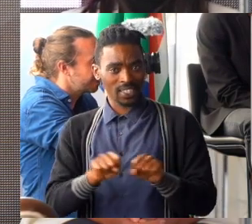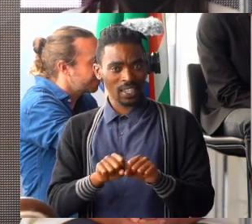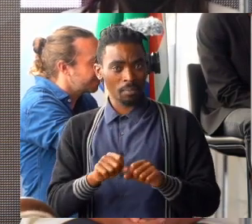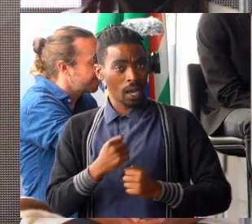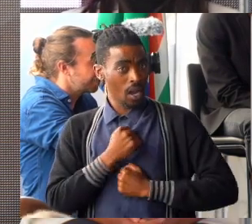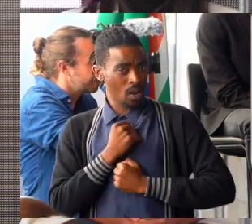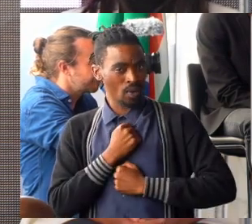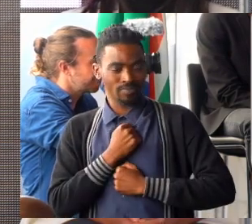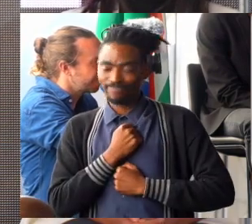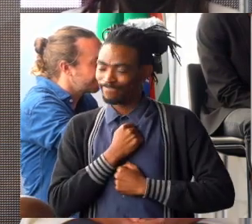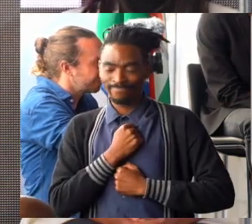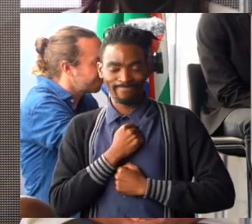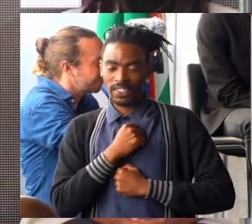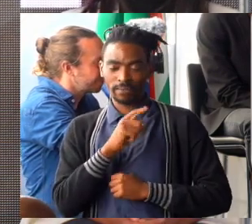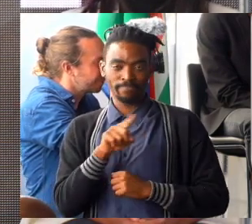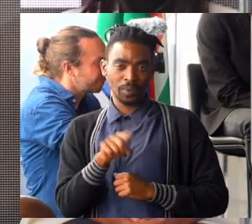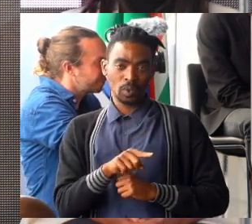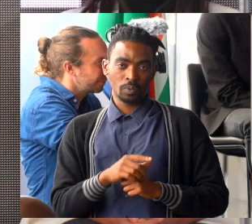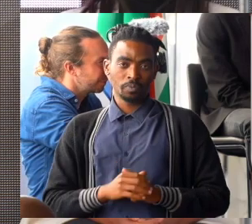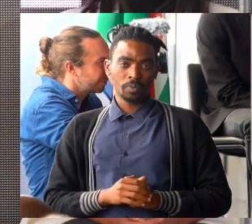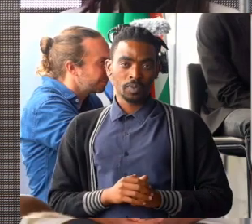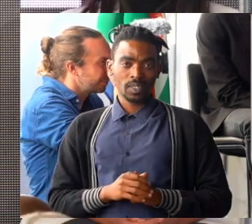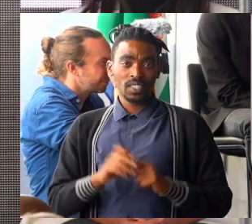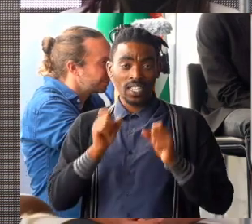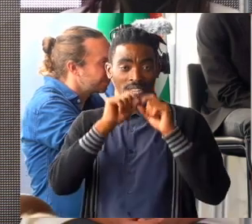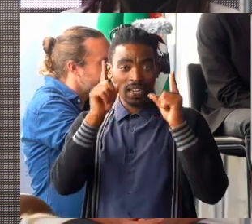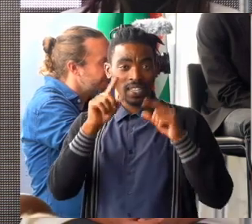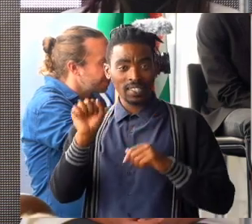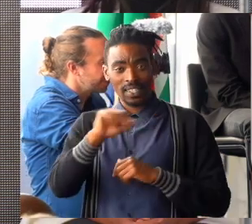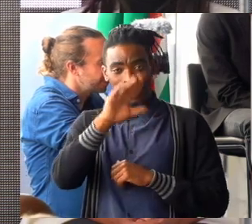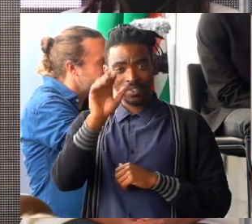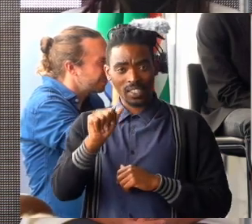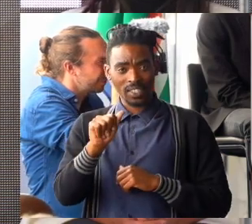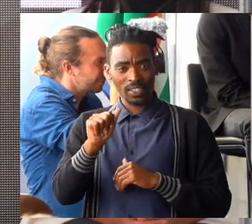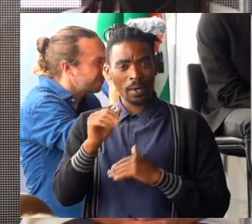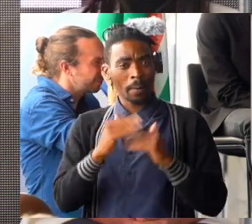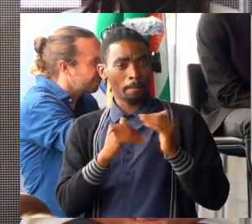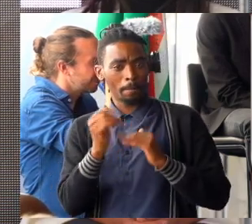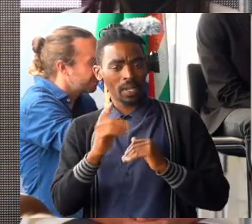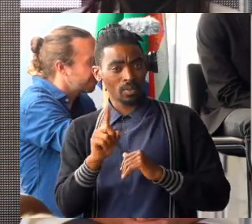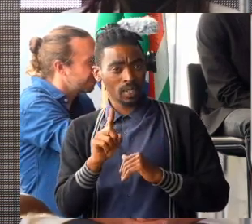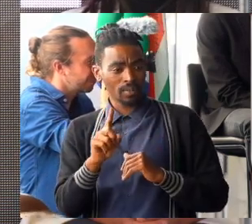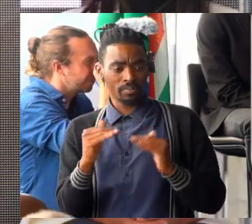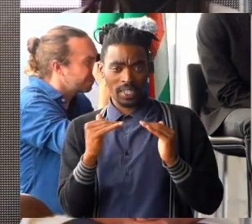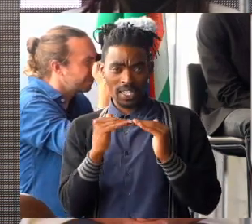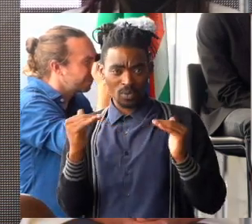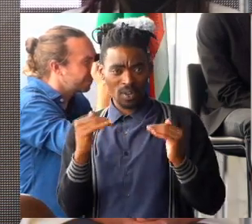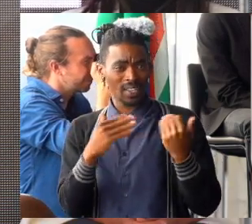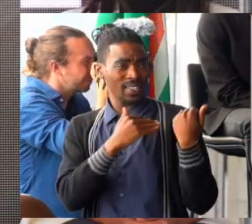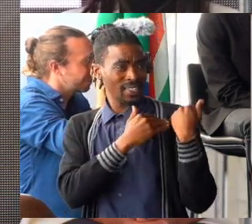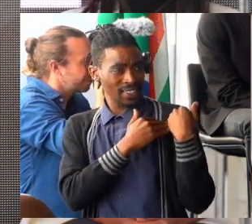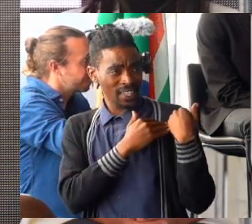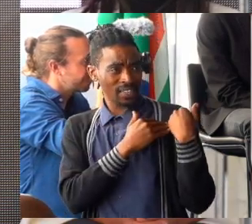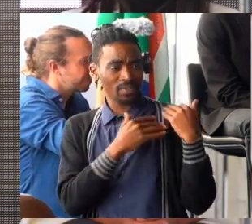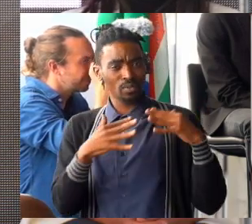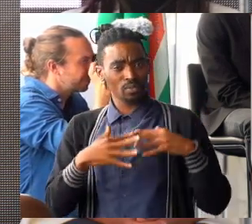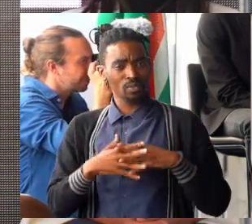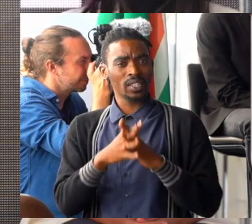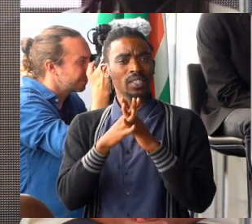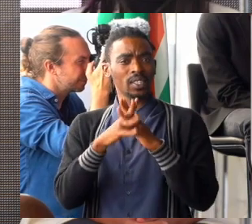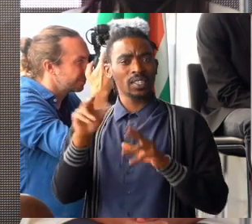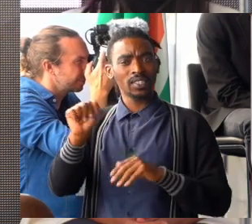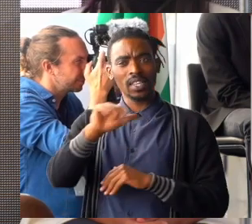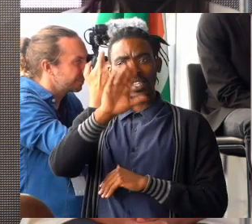ours. So Rise Mzansi's vision is to build an equal, safe, united, and prosperous South Africa